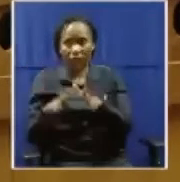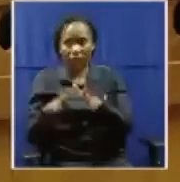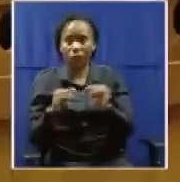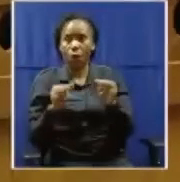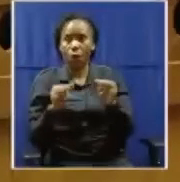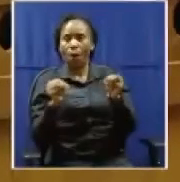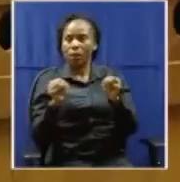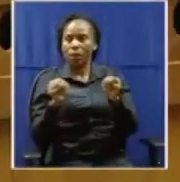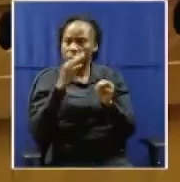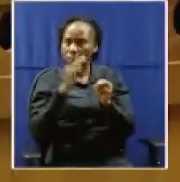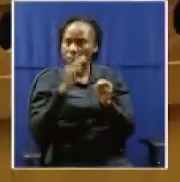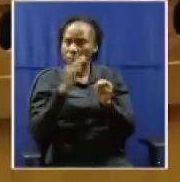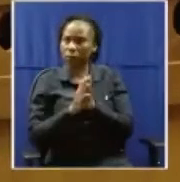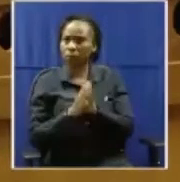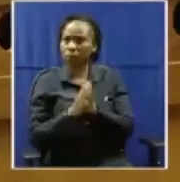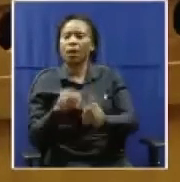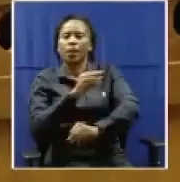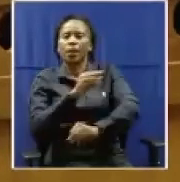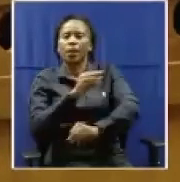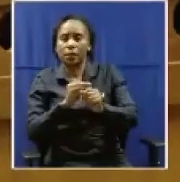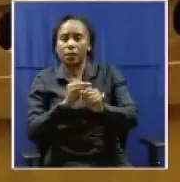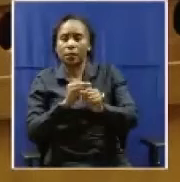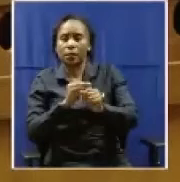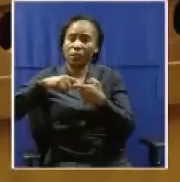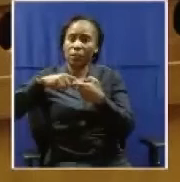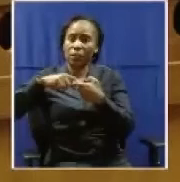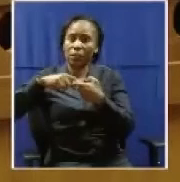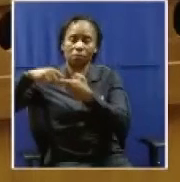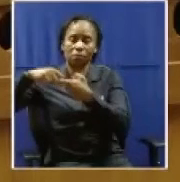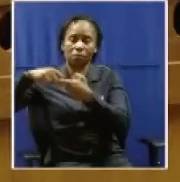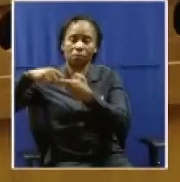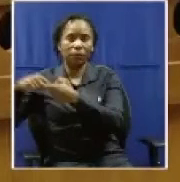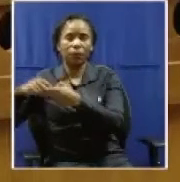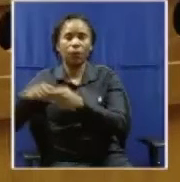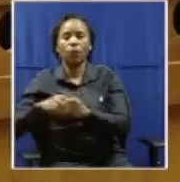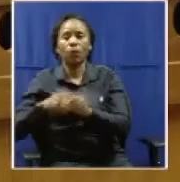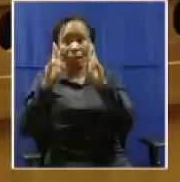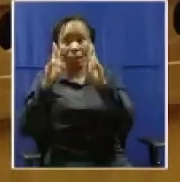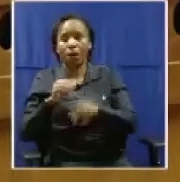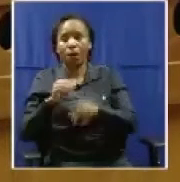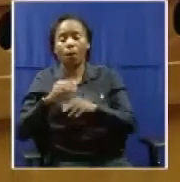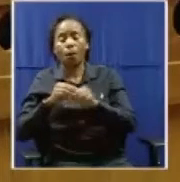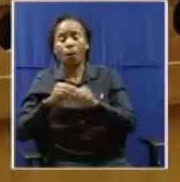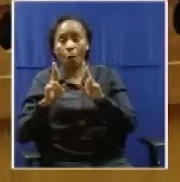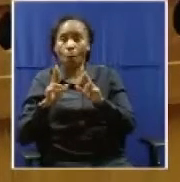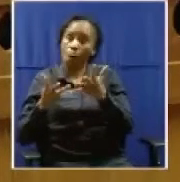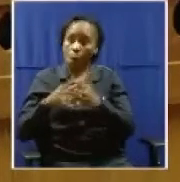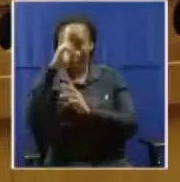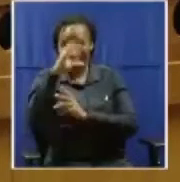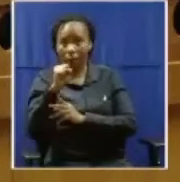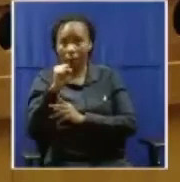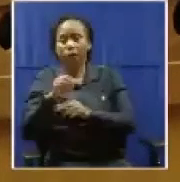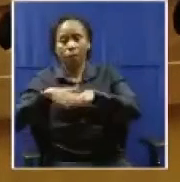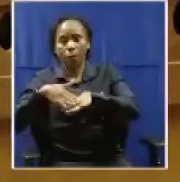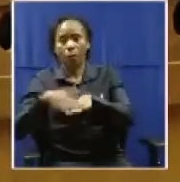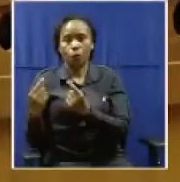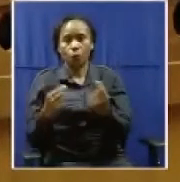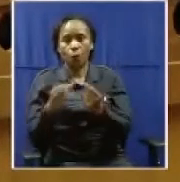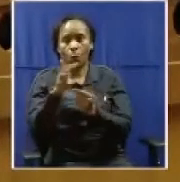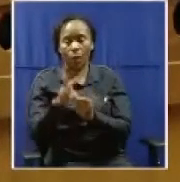precaution suspension however we do believe that far more can and should be done the inaccurate and